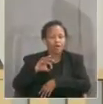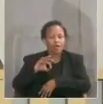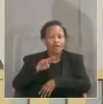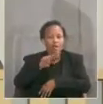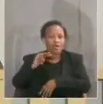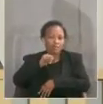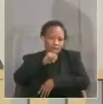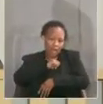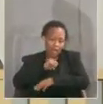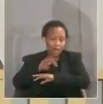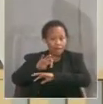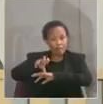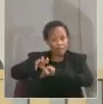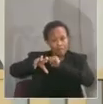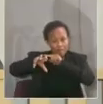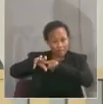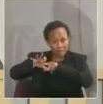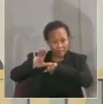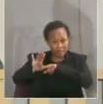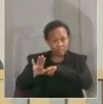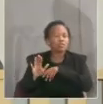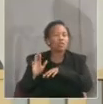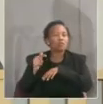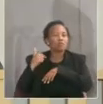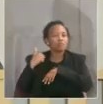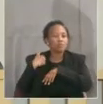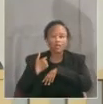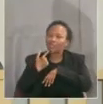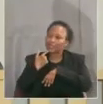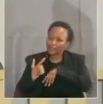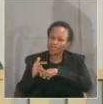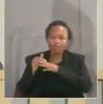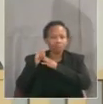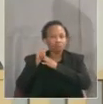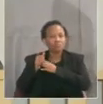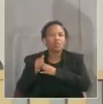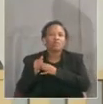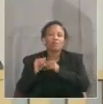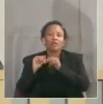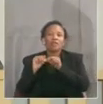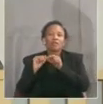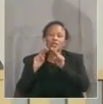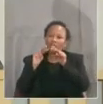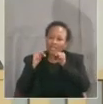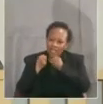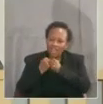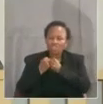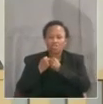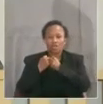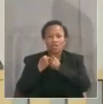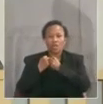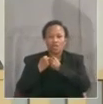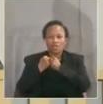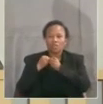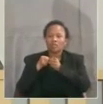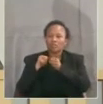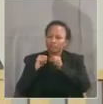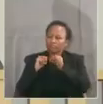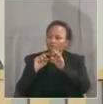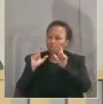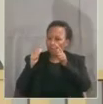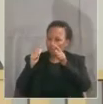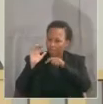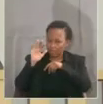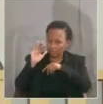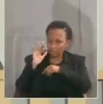KwaZulu-Natal, as I've said, directed by the National Steering Committee and then accountable